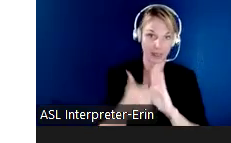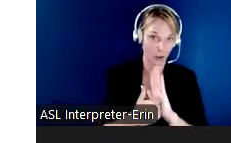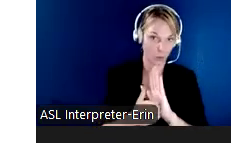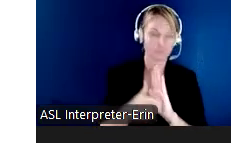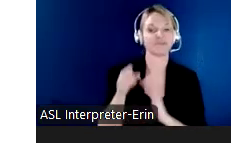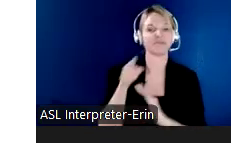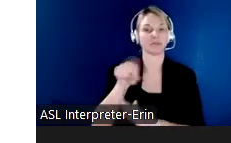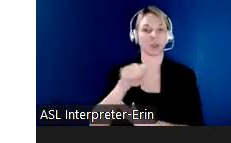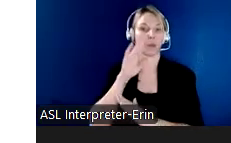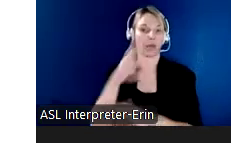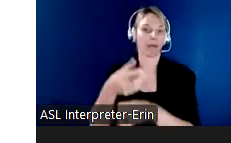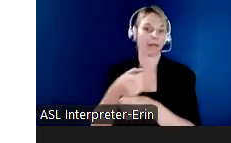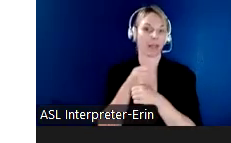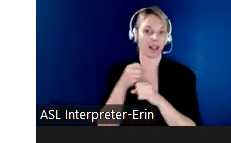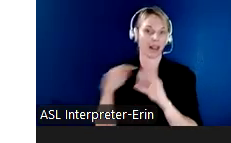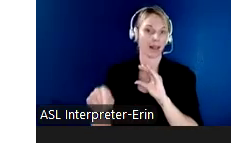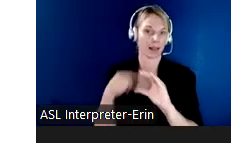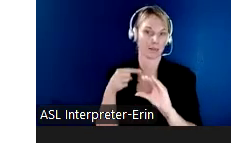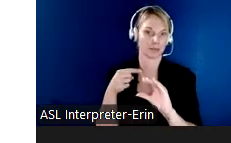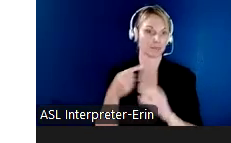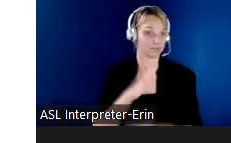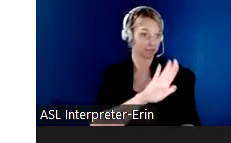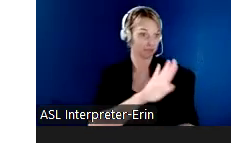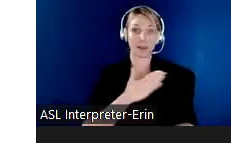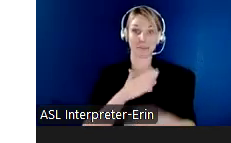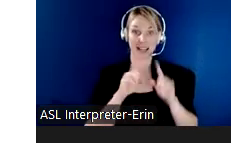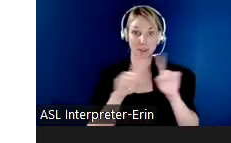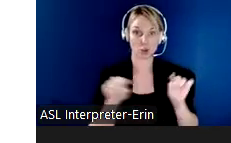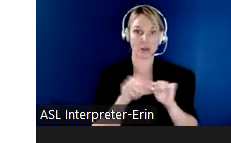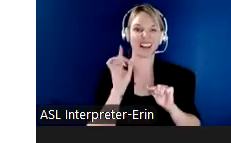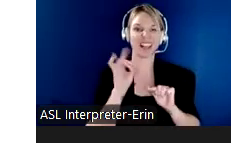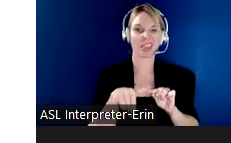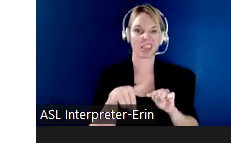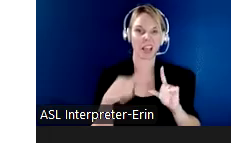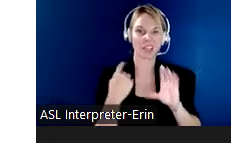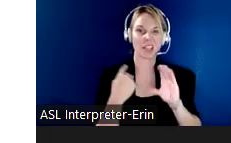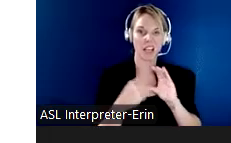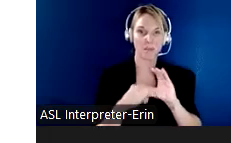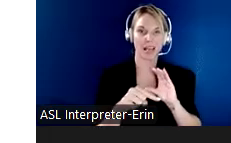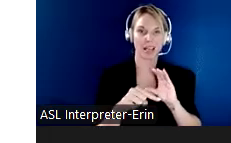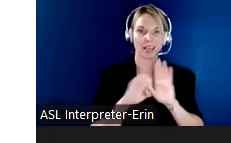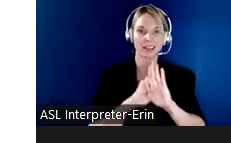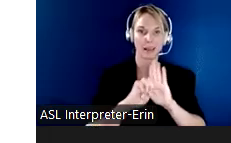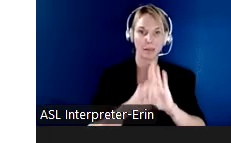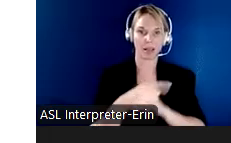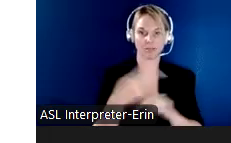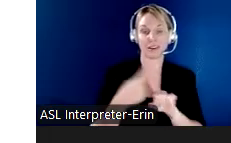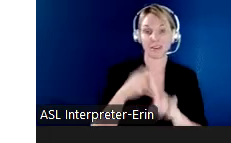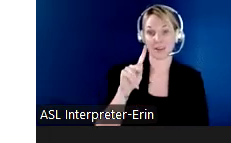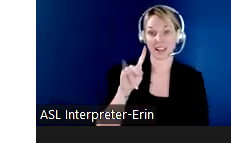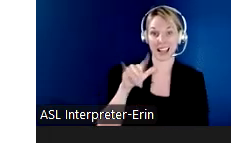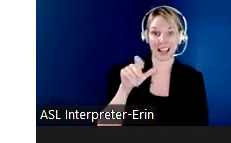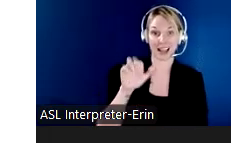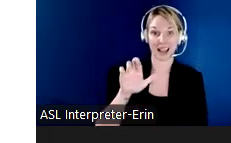email. On my screen right now, you can see a screenshot of the email you're going to receive. It's going to come from Kyle Wisdom at